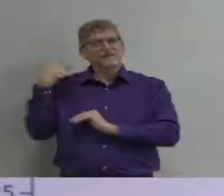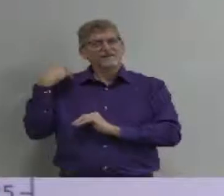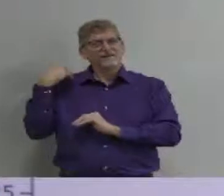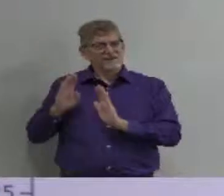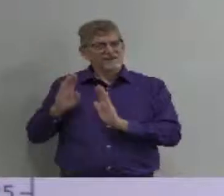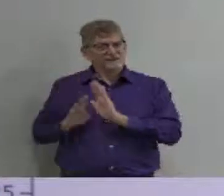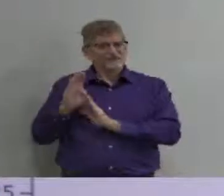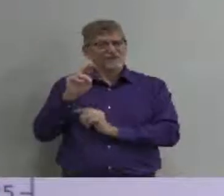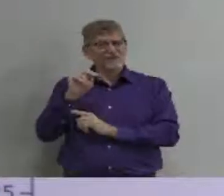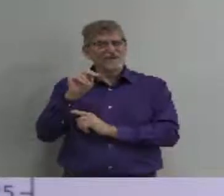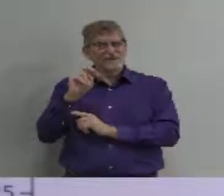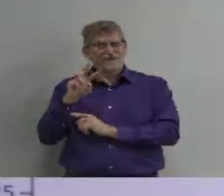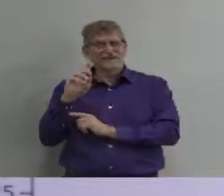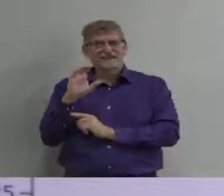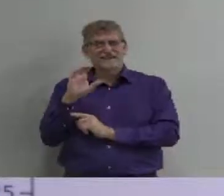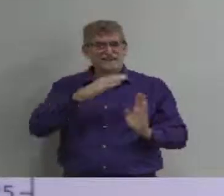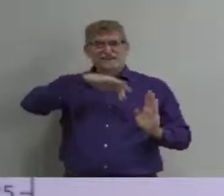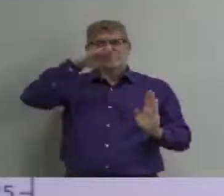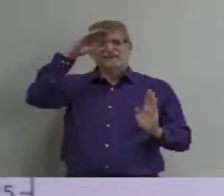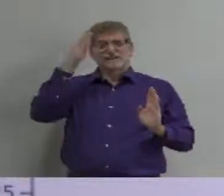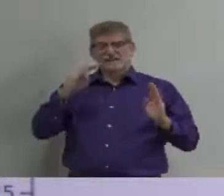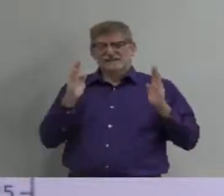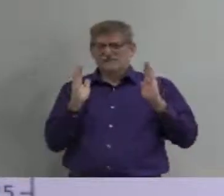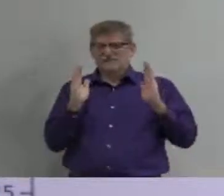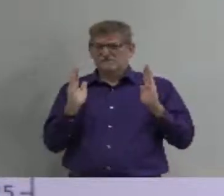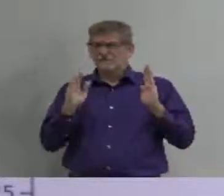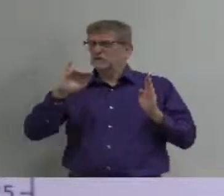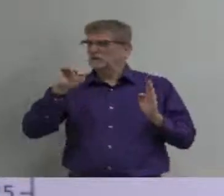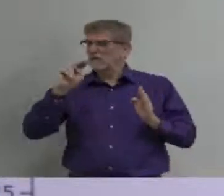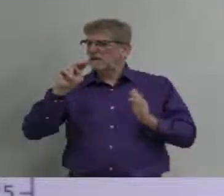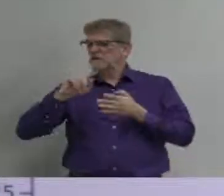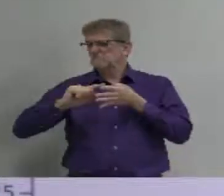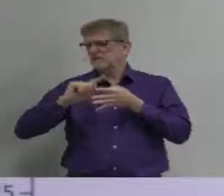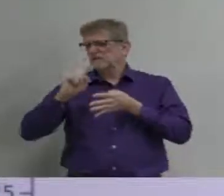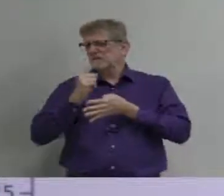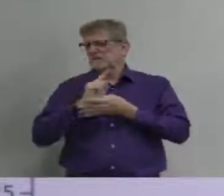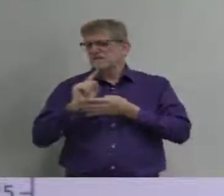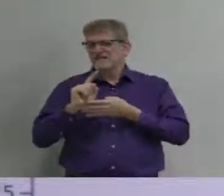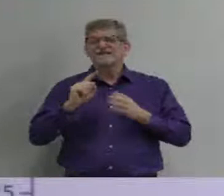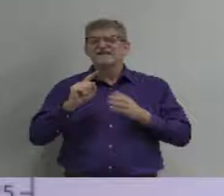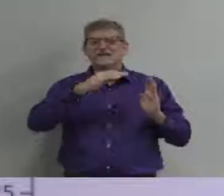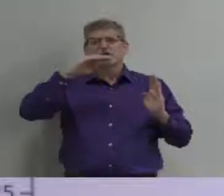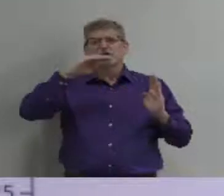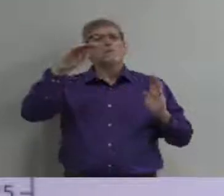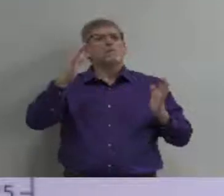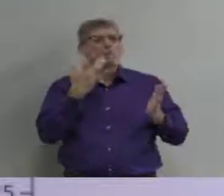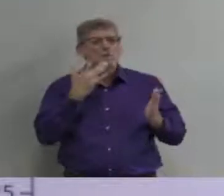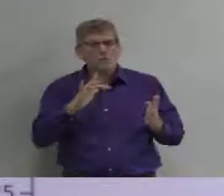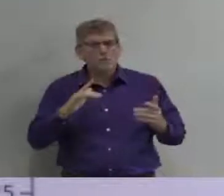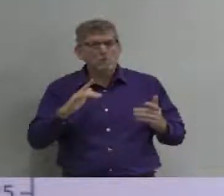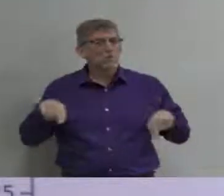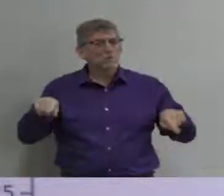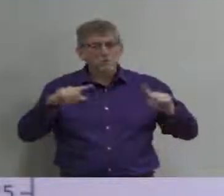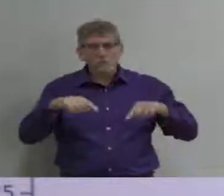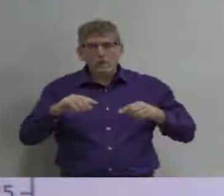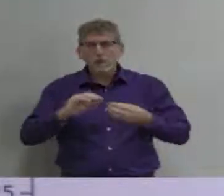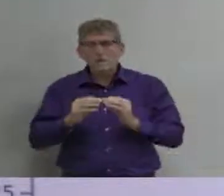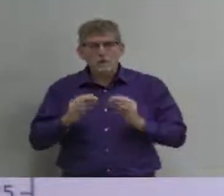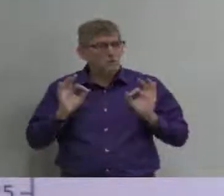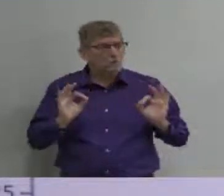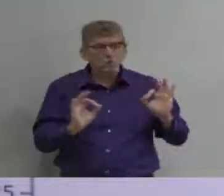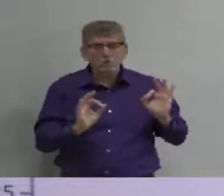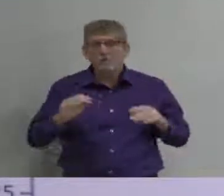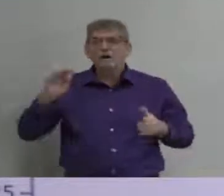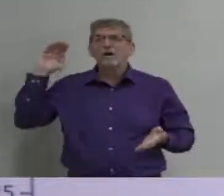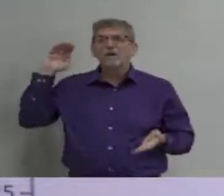and December and the early part of January. Fortunately, our numbers have significantly decreased since then, and we are hoping that this